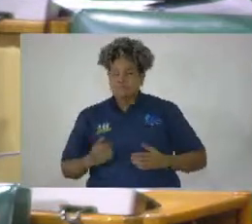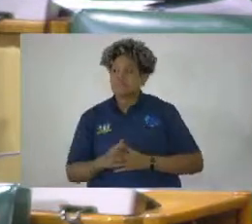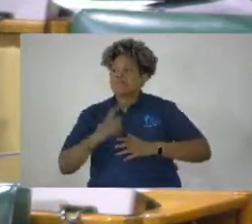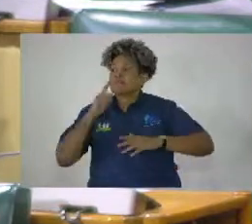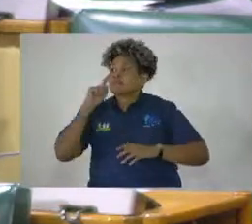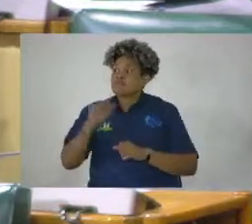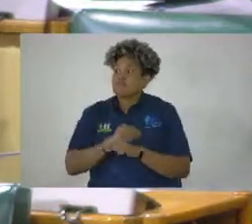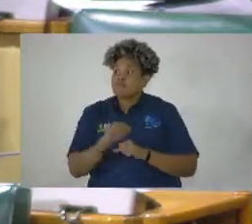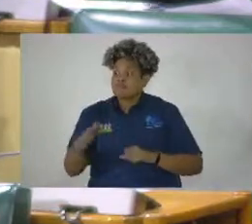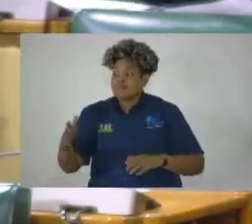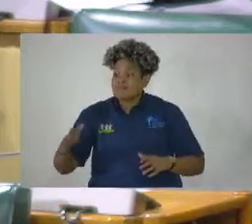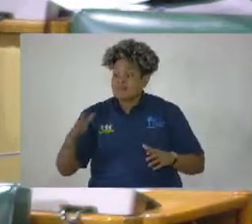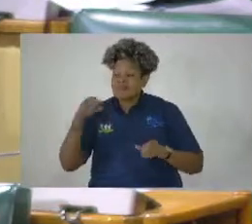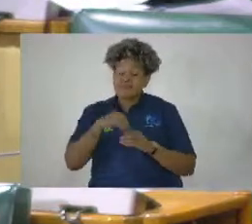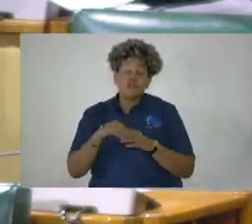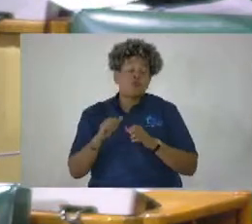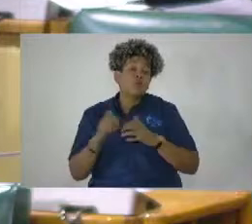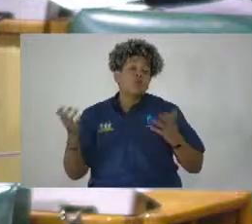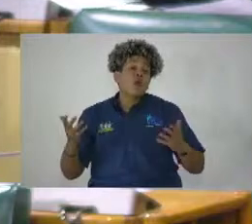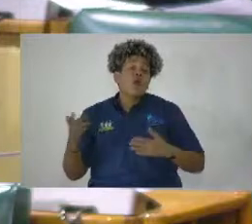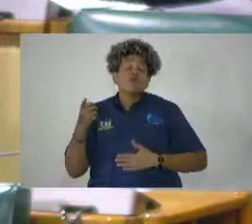to engage in